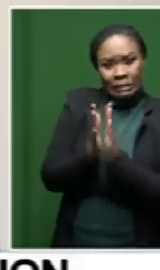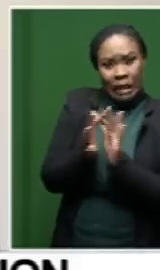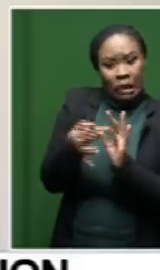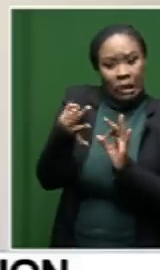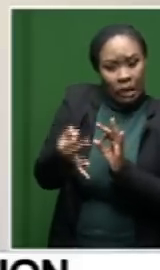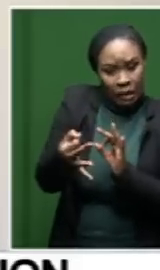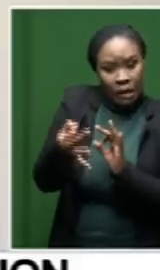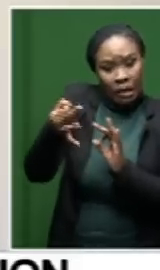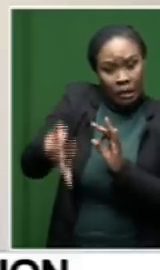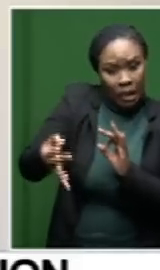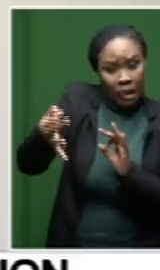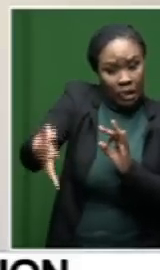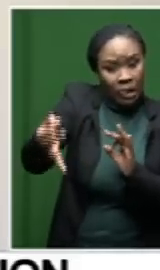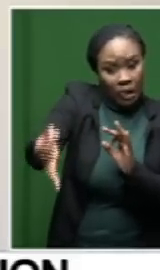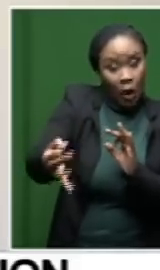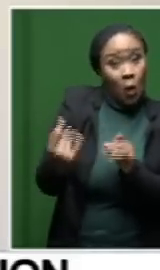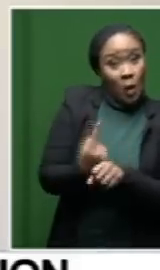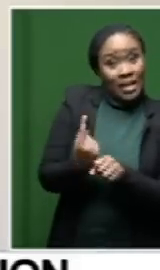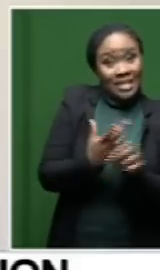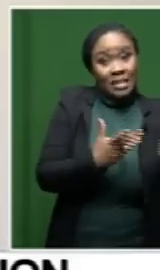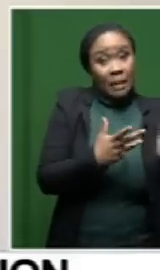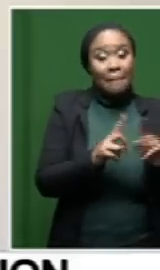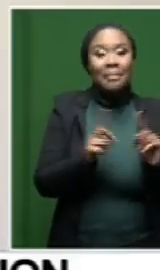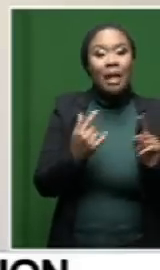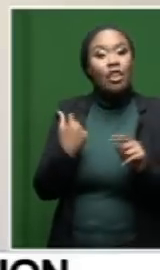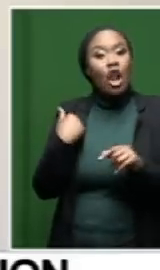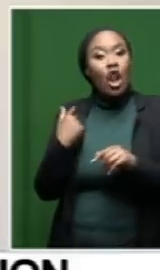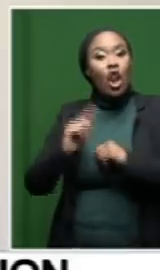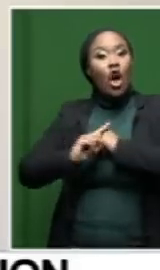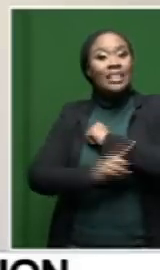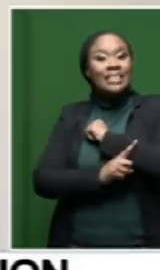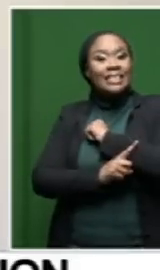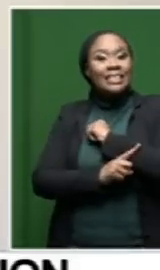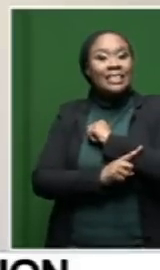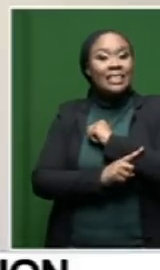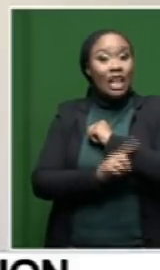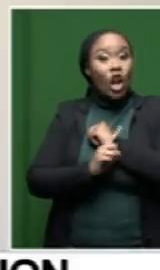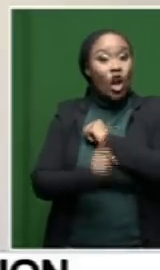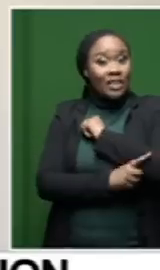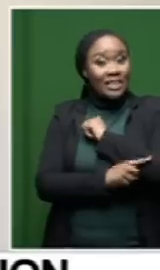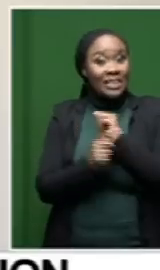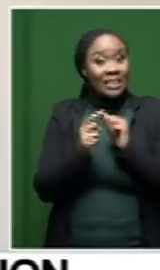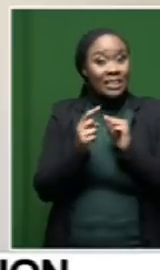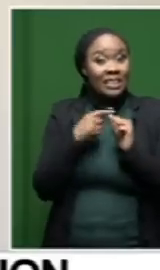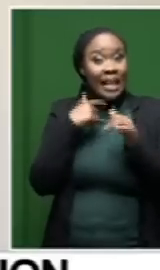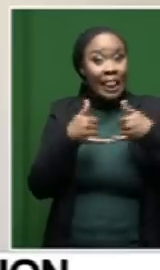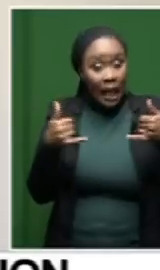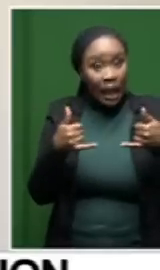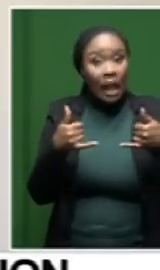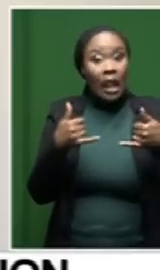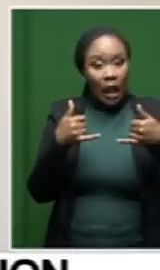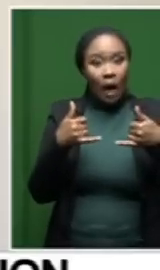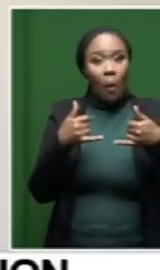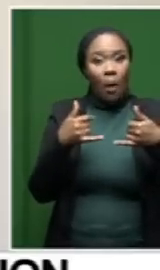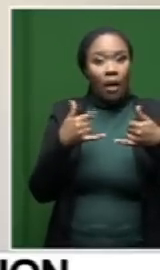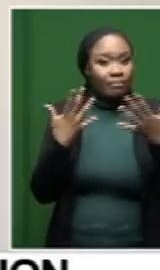is that the last extension was about to lapse, but the report was unavailable, and there was no application